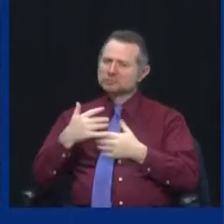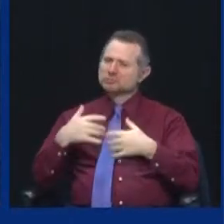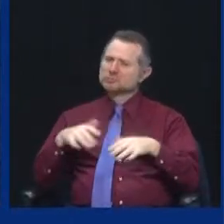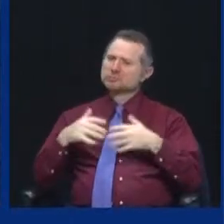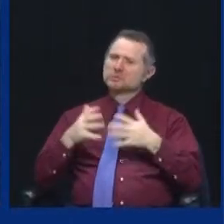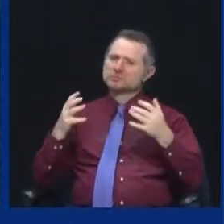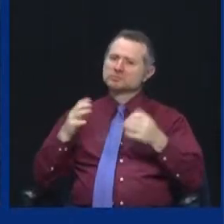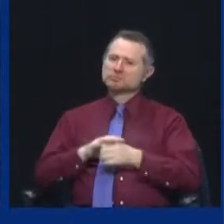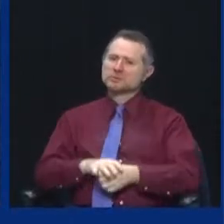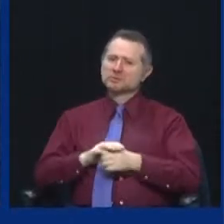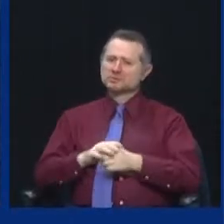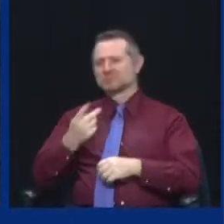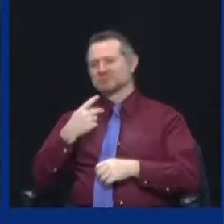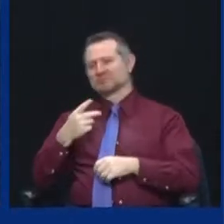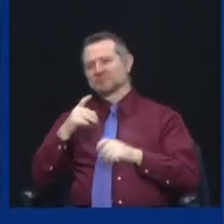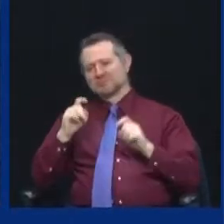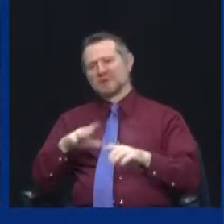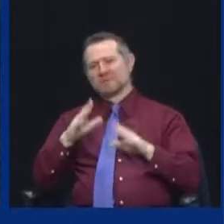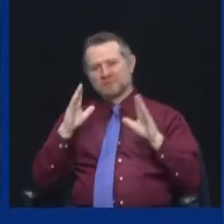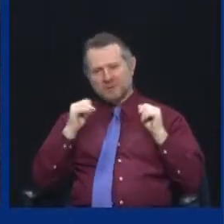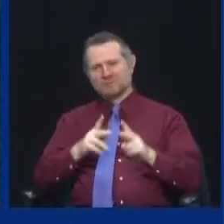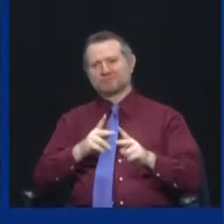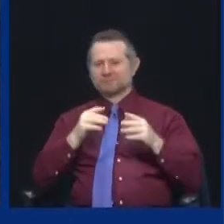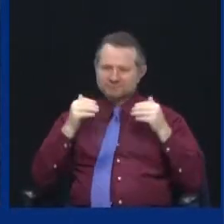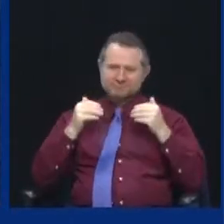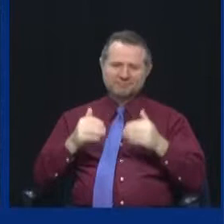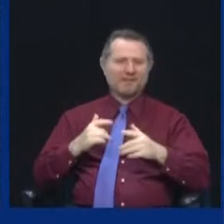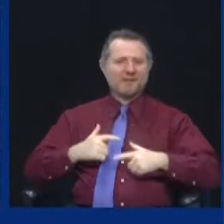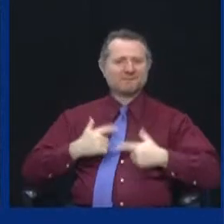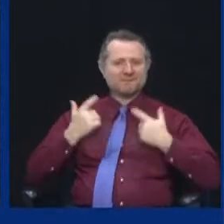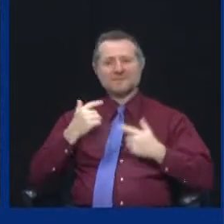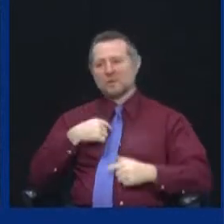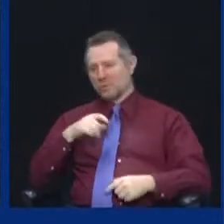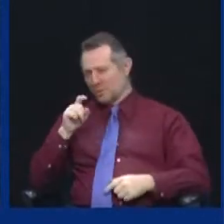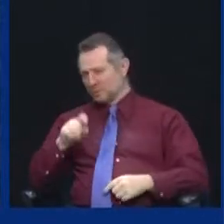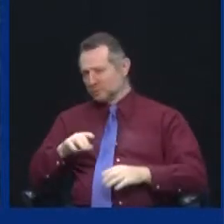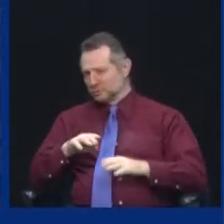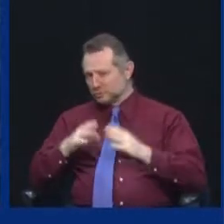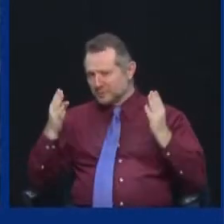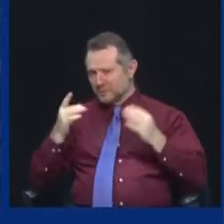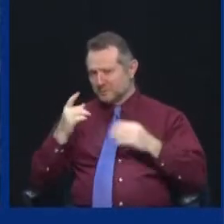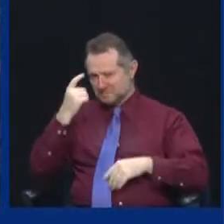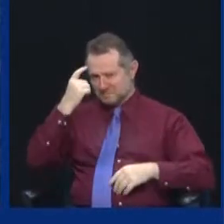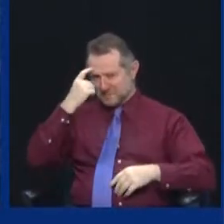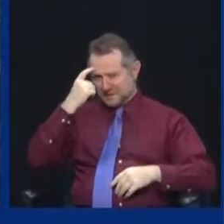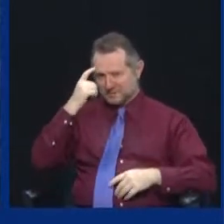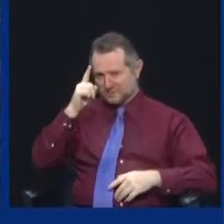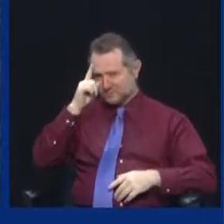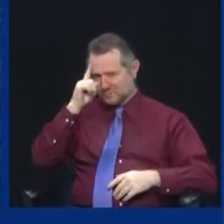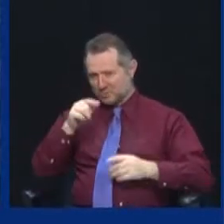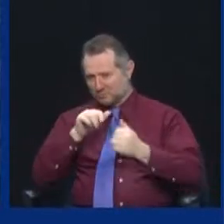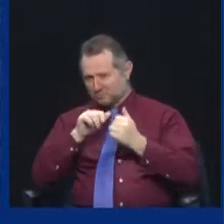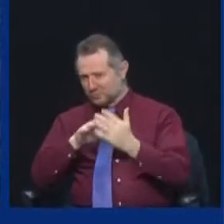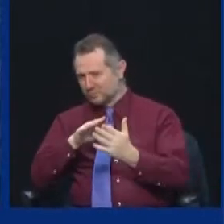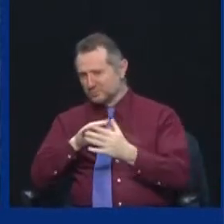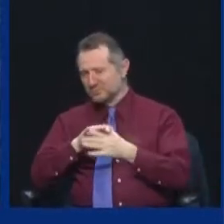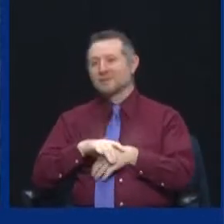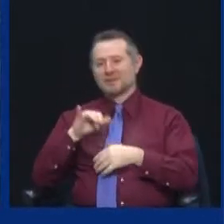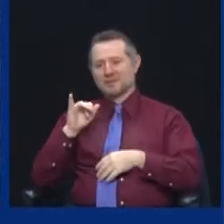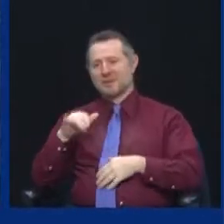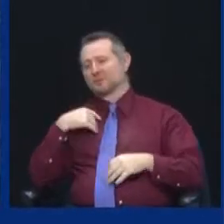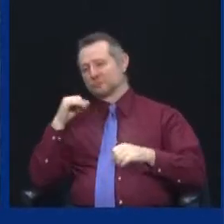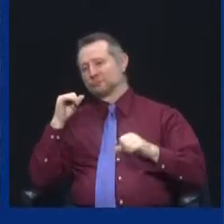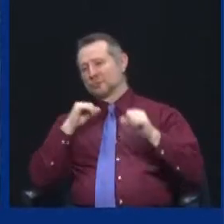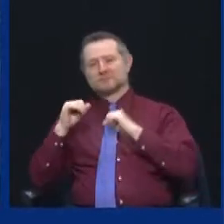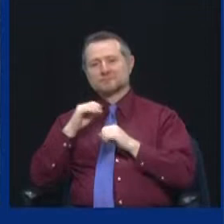have to get on with life. We have to reopen, but we have to do it smart, and that's our strategy. And we have